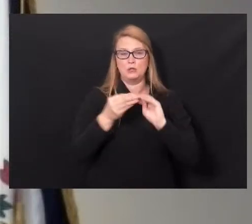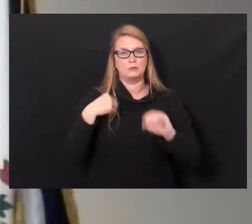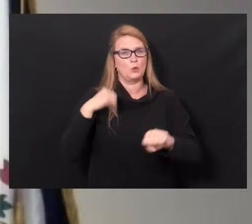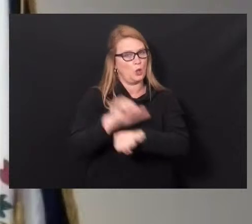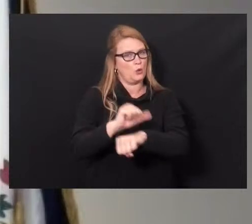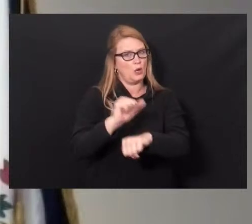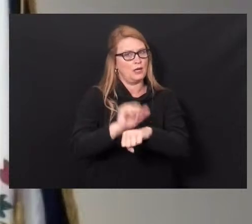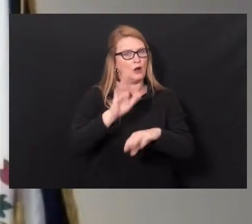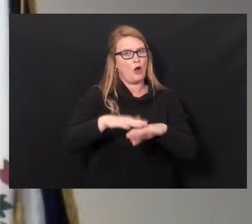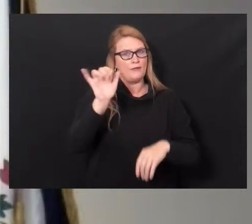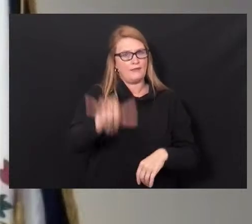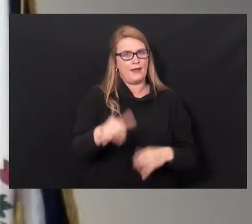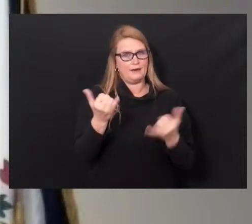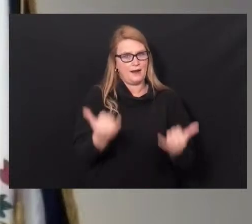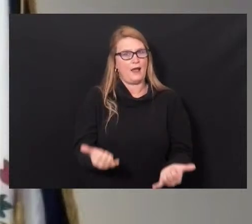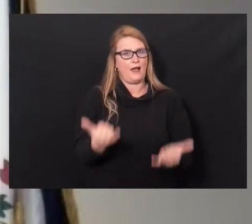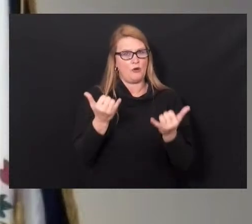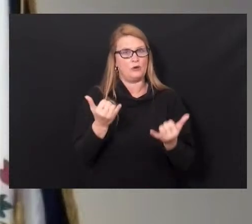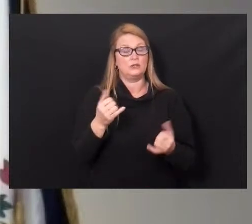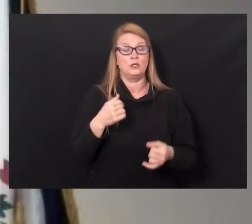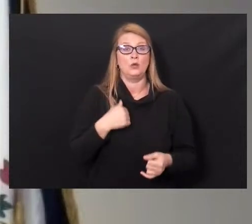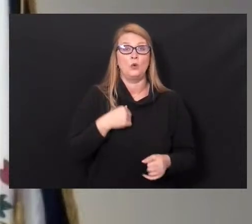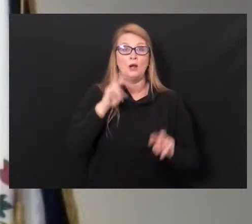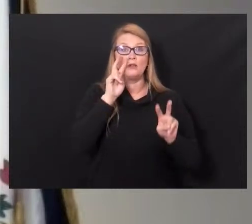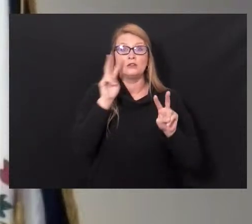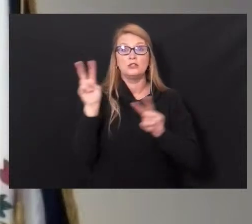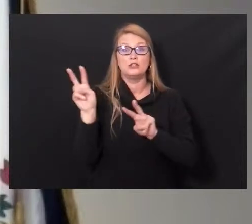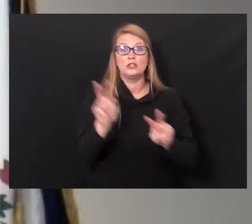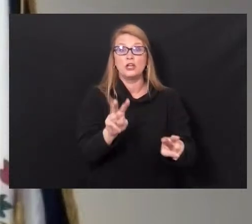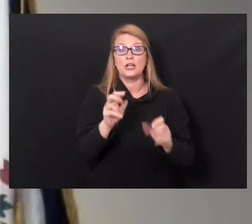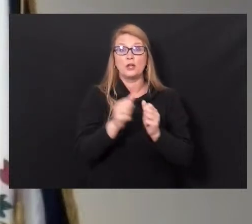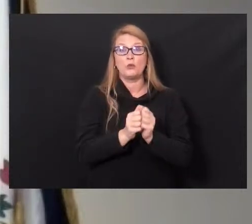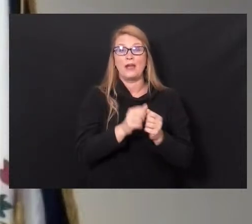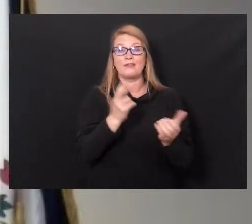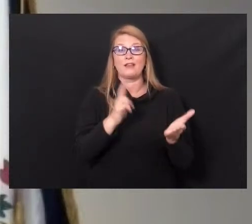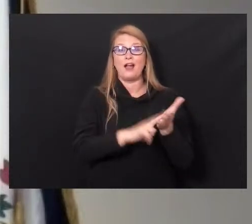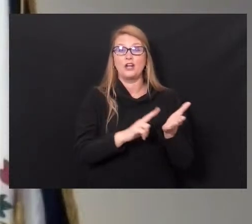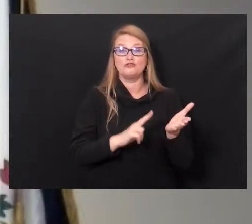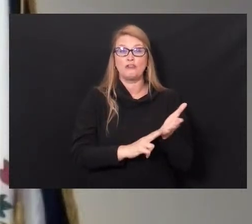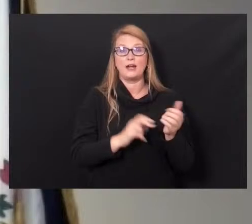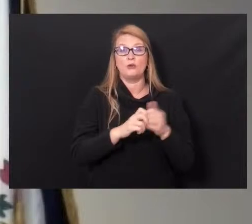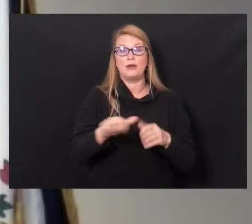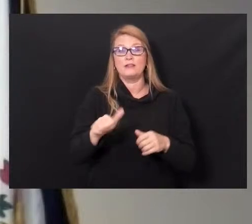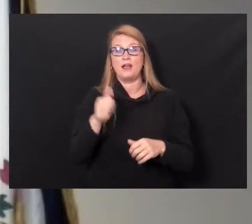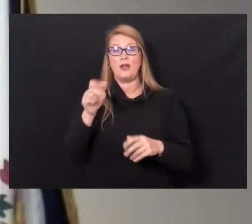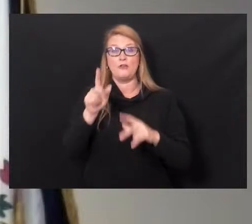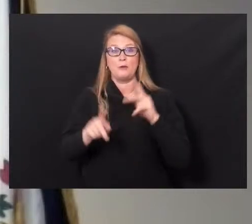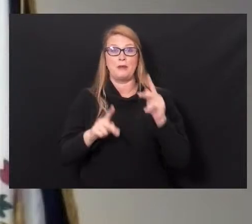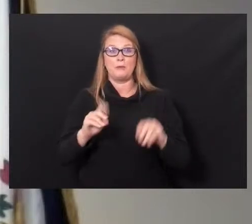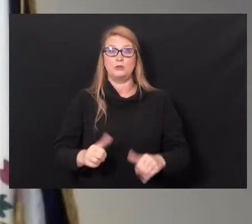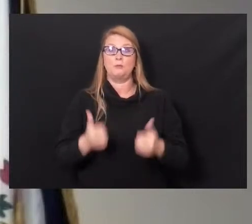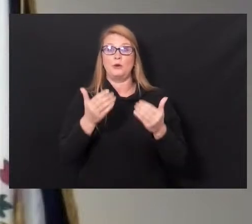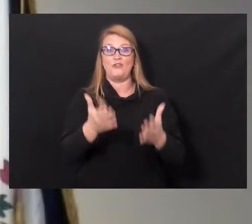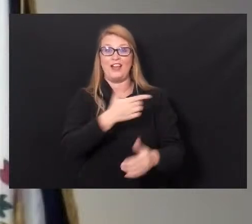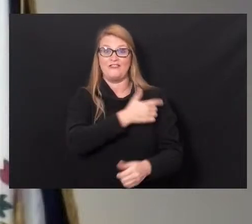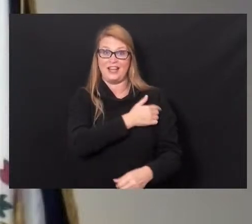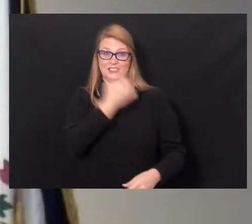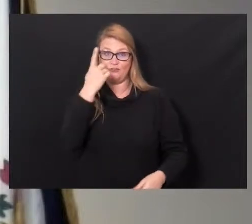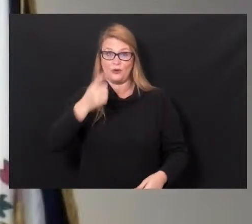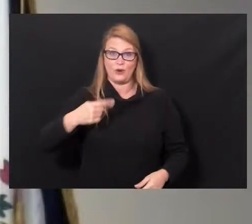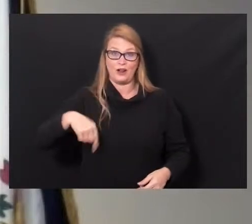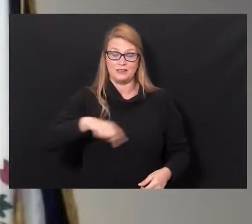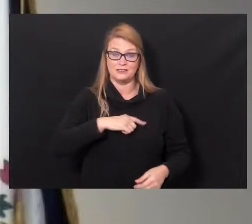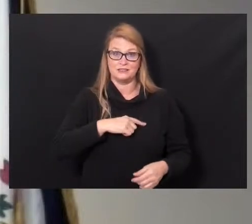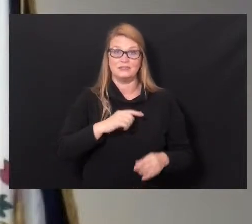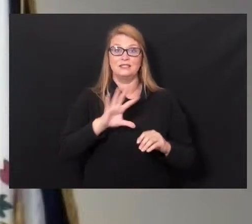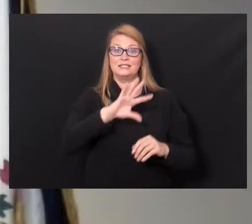to get that data. We're also looking at contracting with other folks to provide vaccination services for African Americans. We have